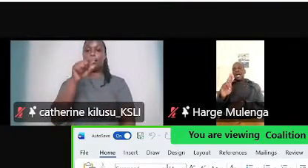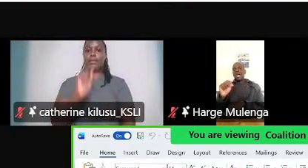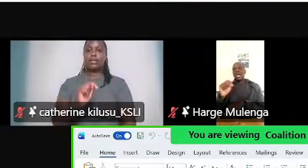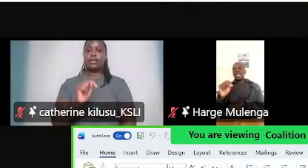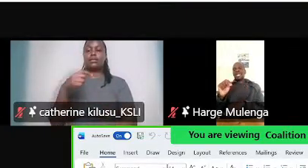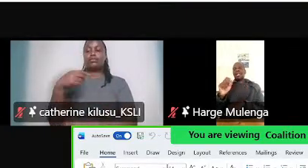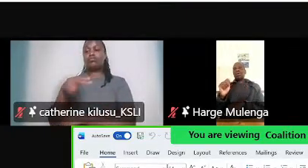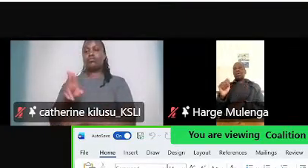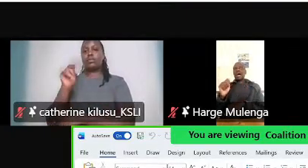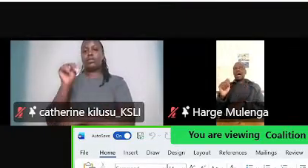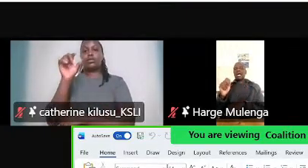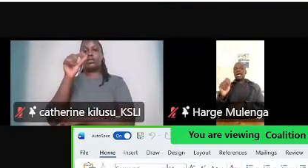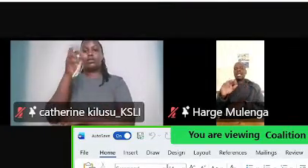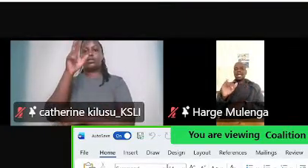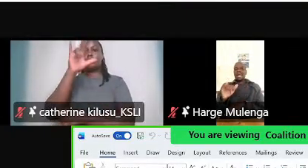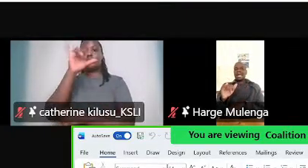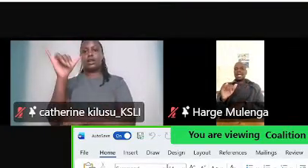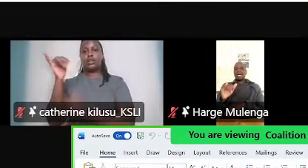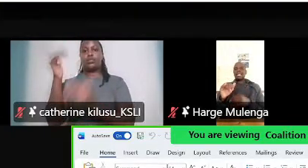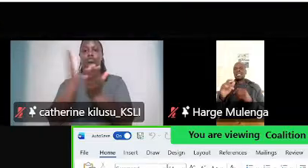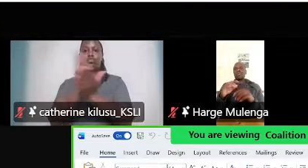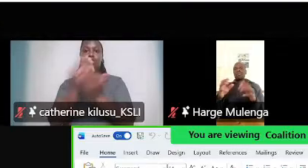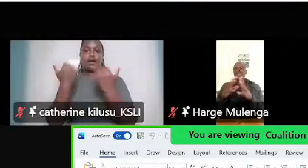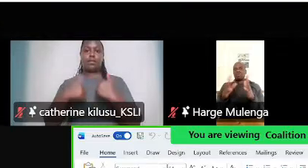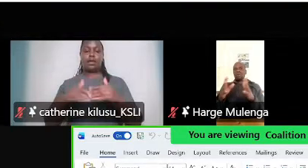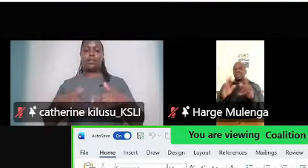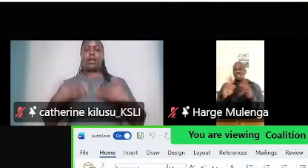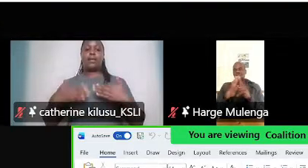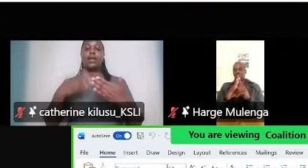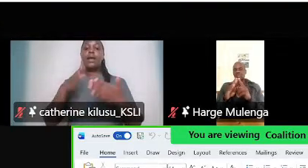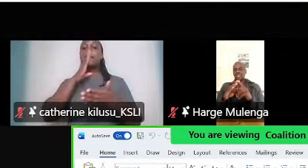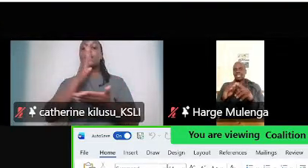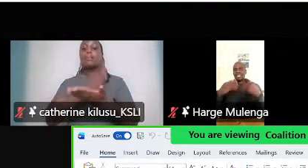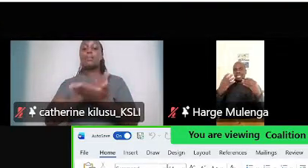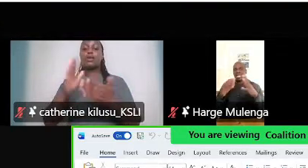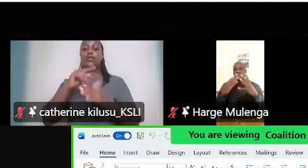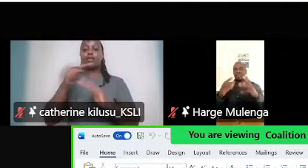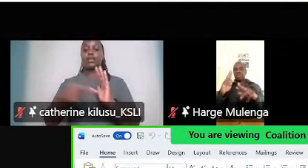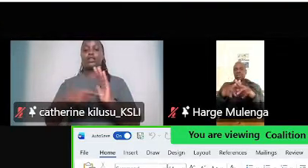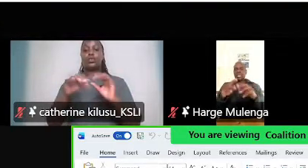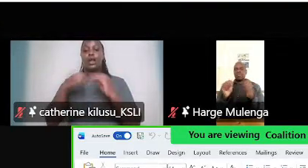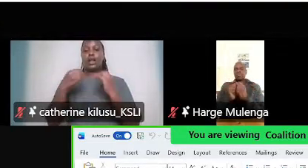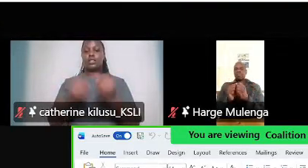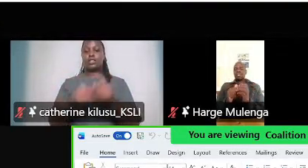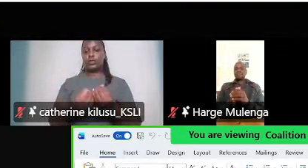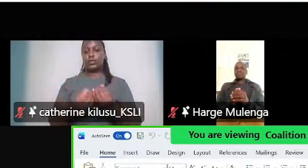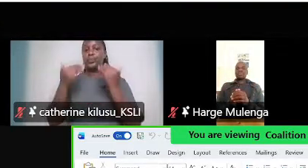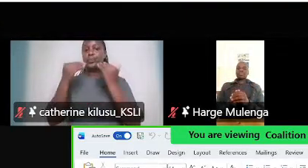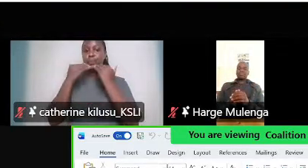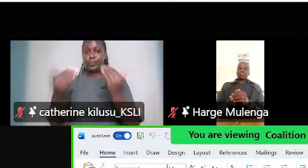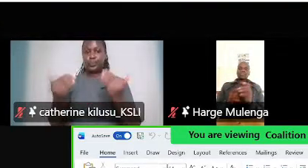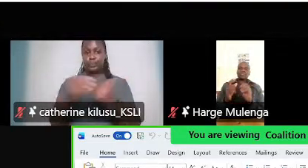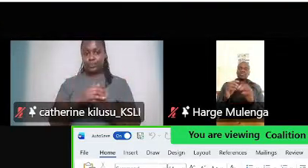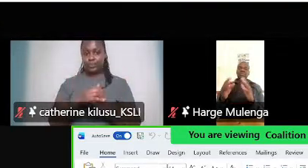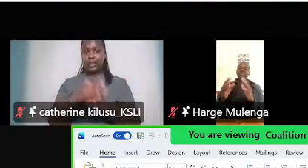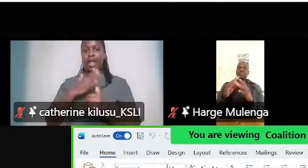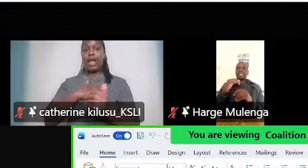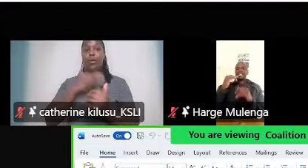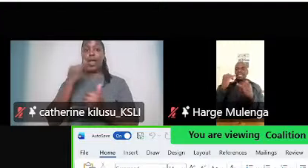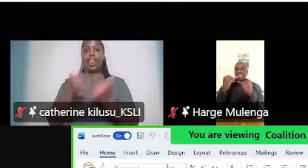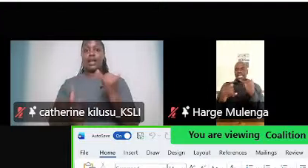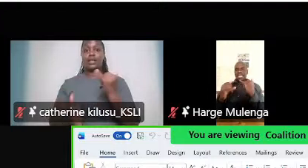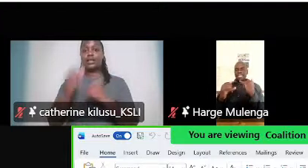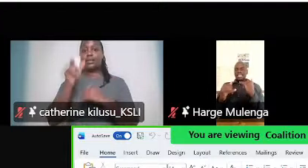and Europe. I'm very glad to be in this conversation. Thank you. Thank you, Jennifer. So our last panelist is